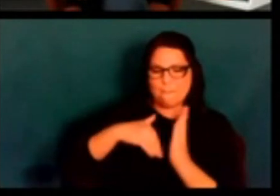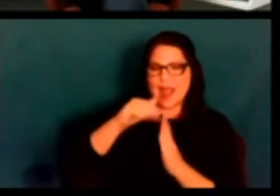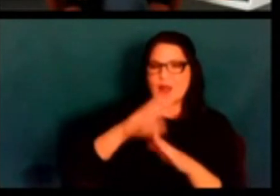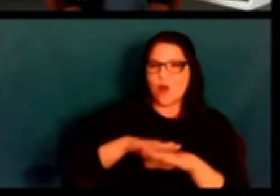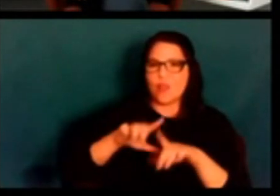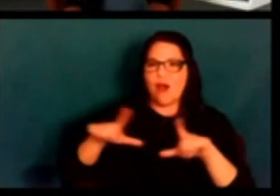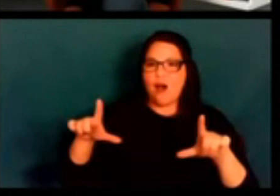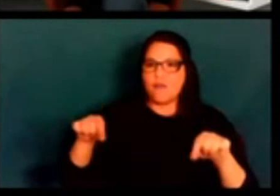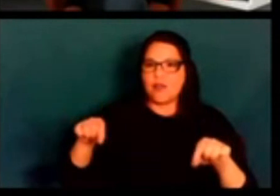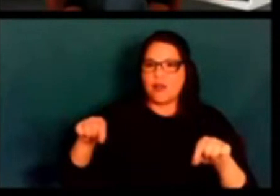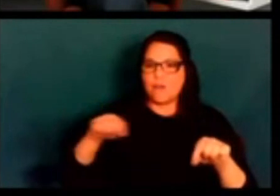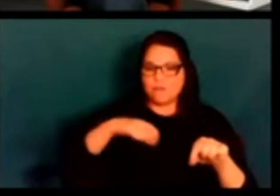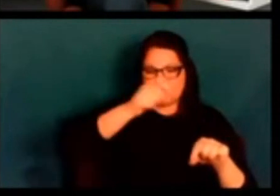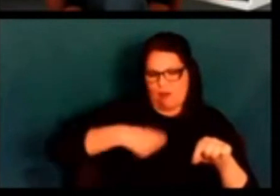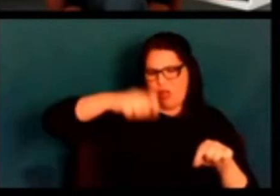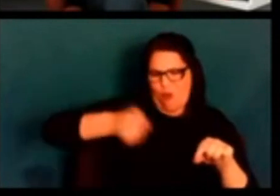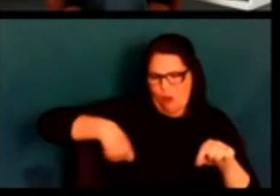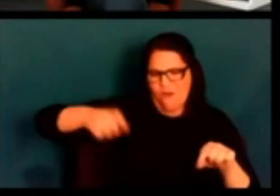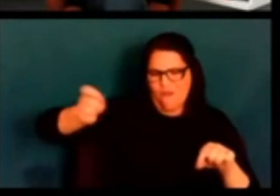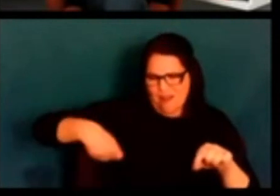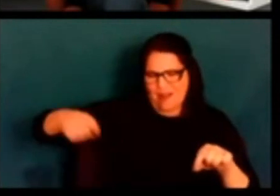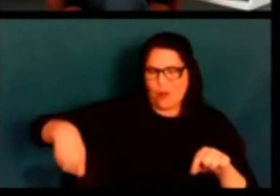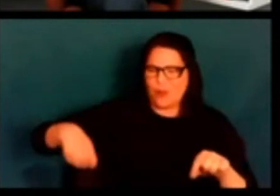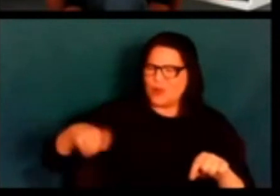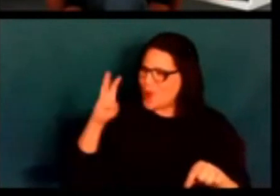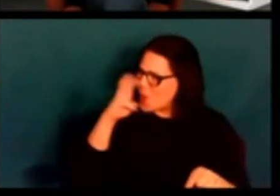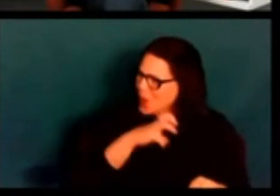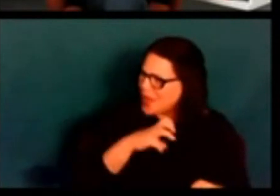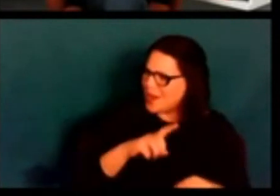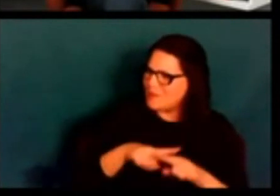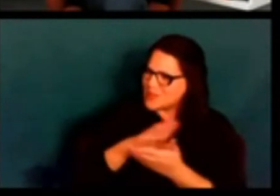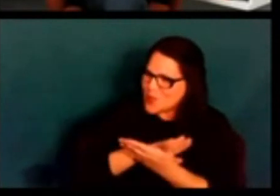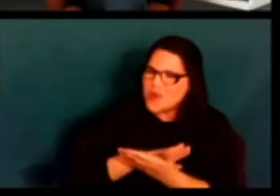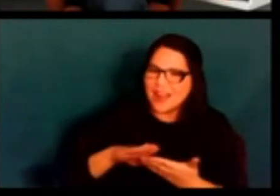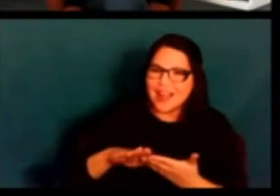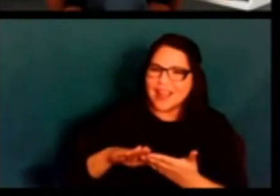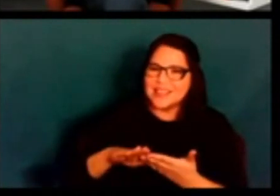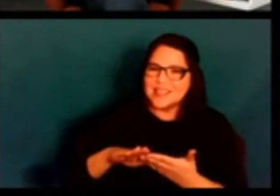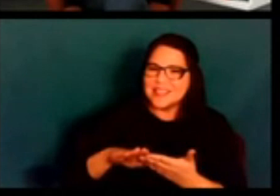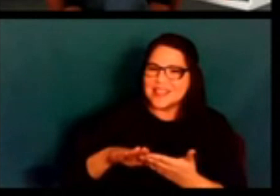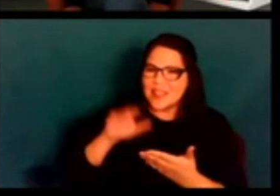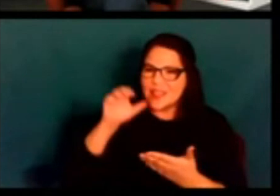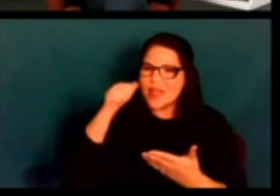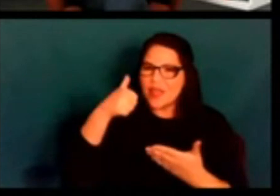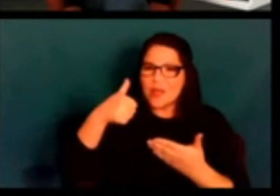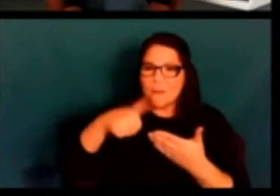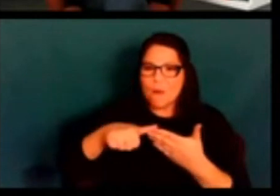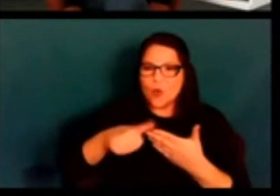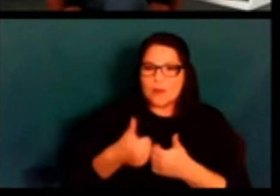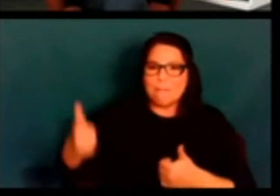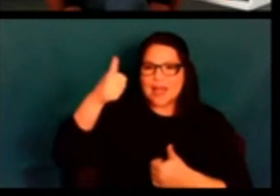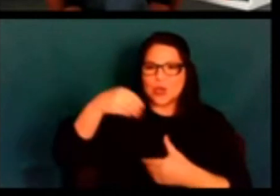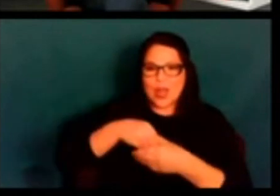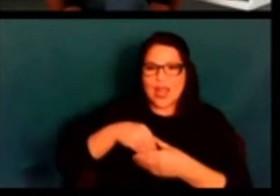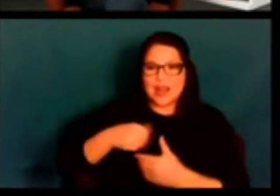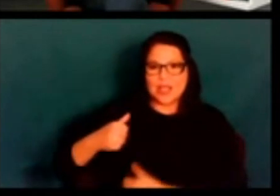envelope, all over the envelope. And it was so weird and so nice that the Postmaster General in Toronto wanted to